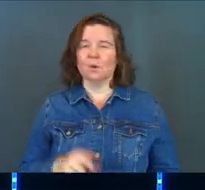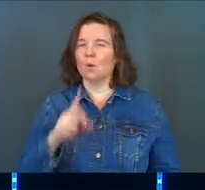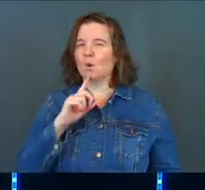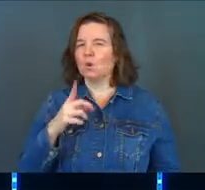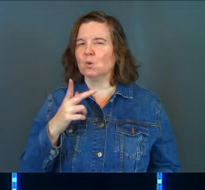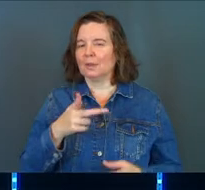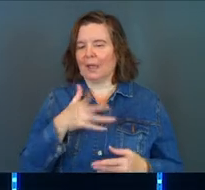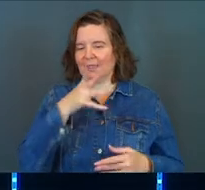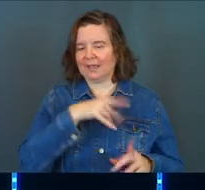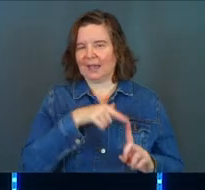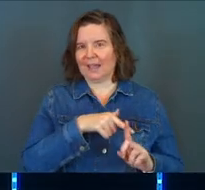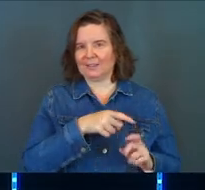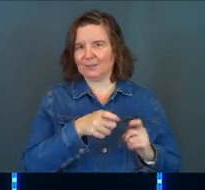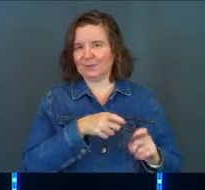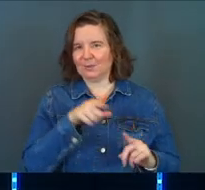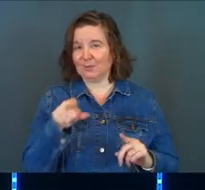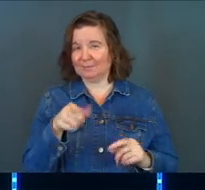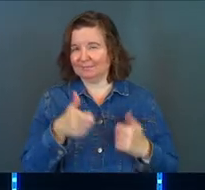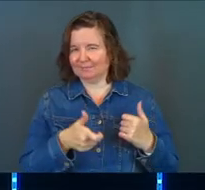Or you let that guy have his way.